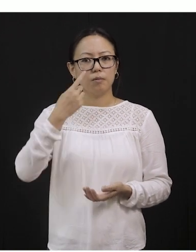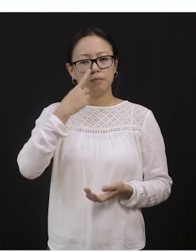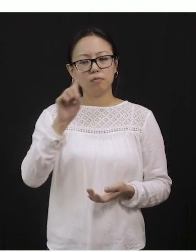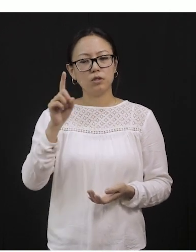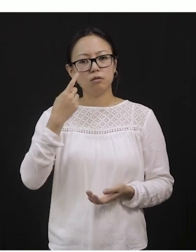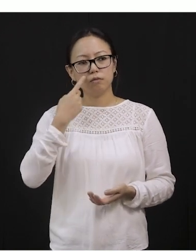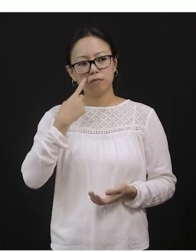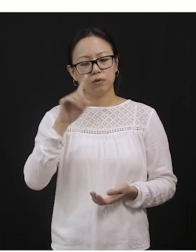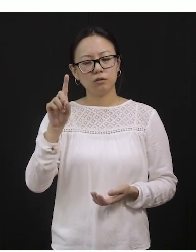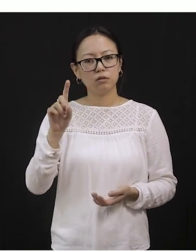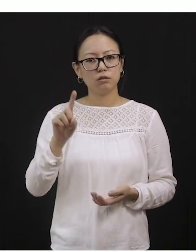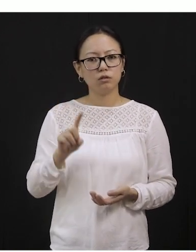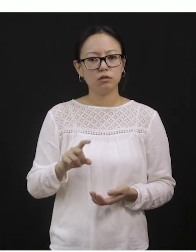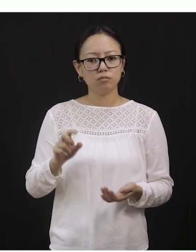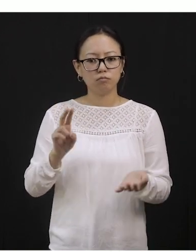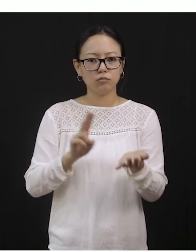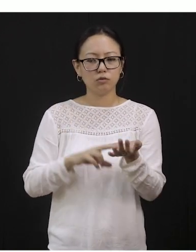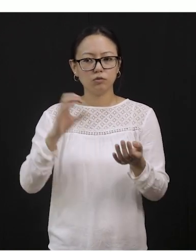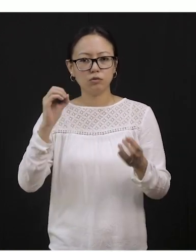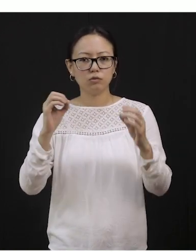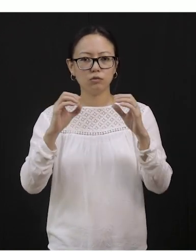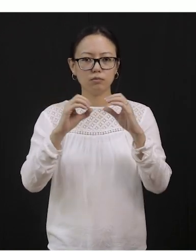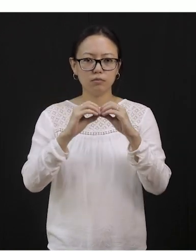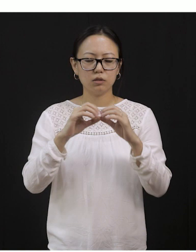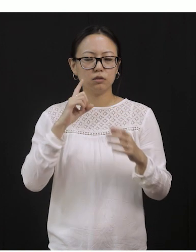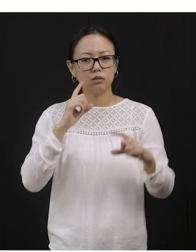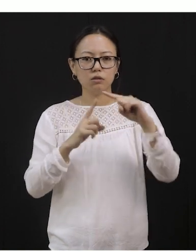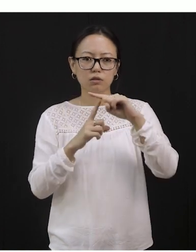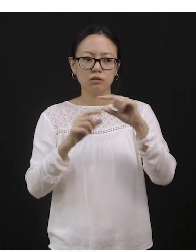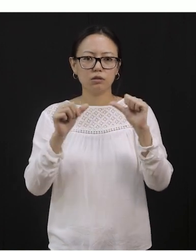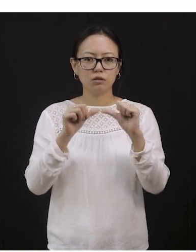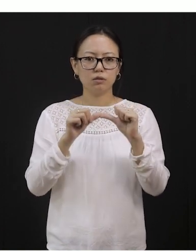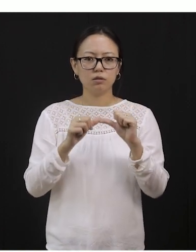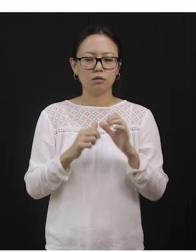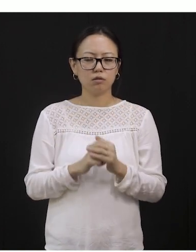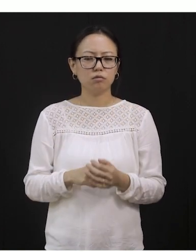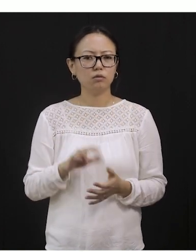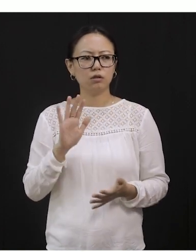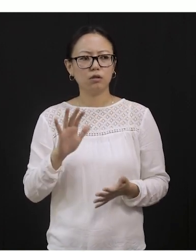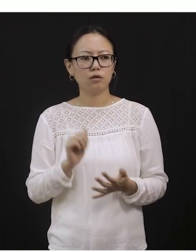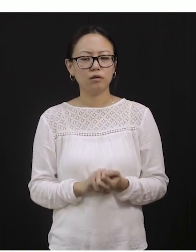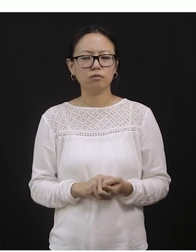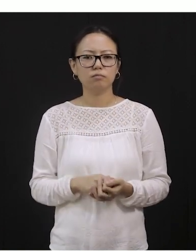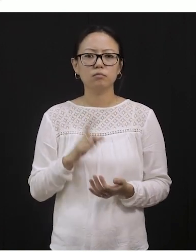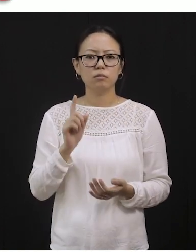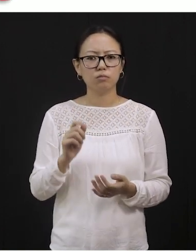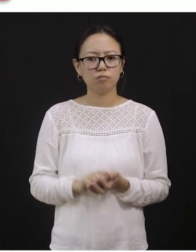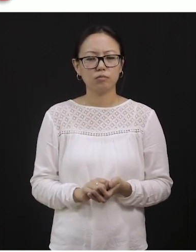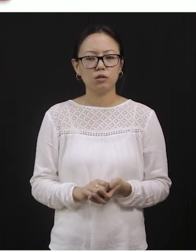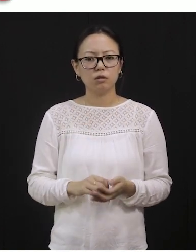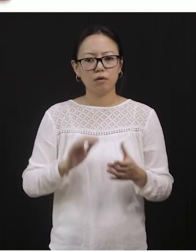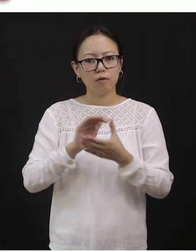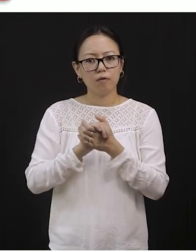has a father, and he used to give a lot of respect, yes or no? So it talks about family as well, all right? And it